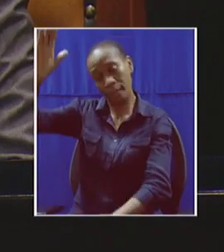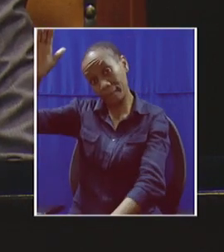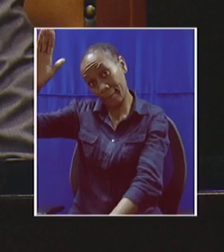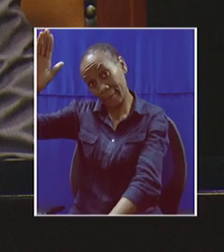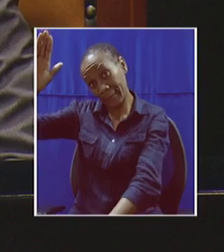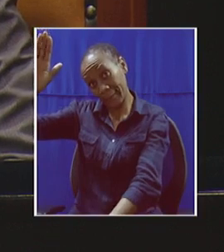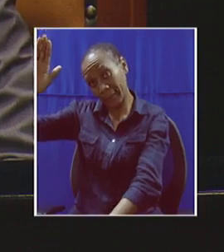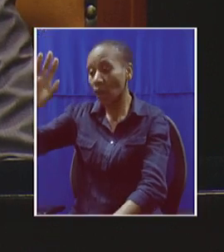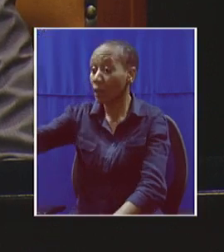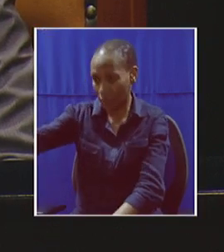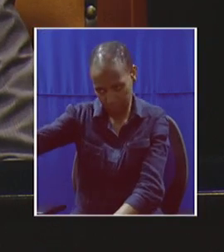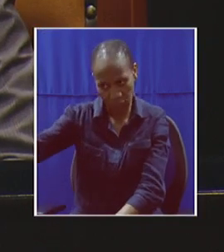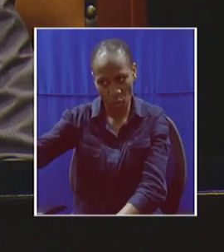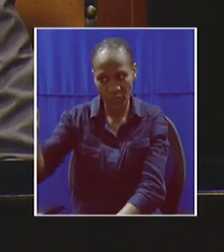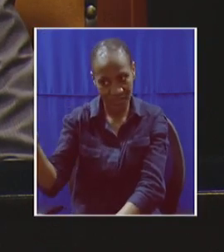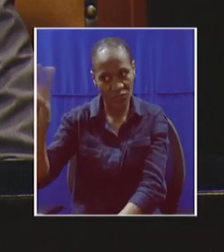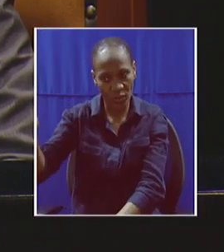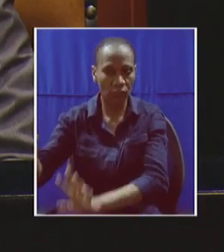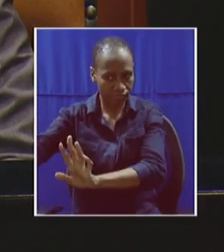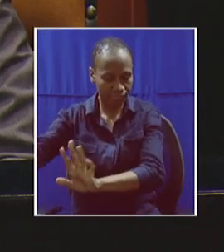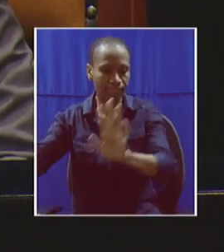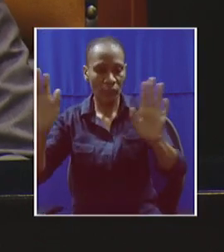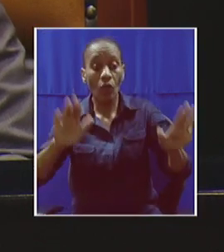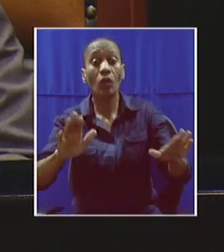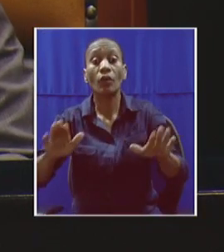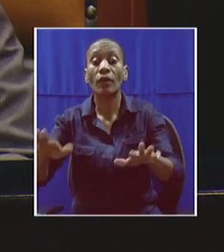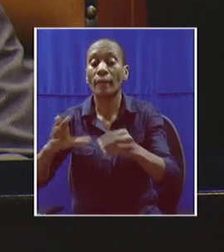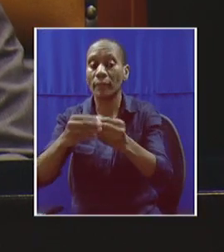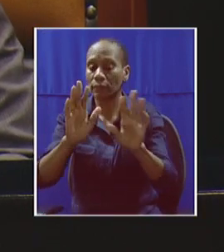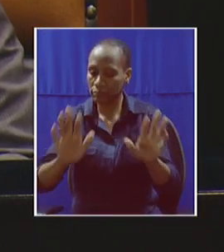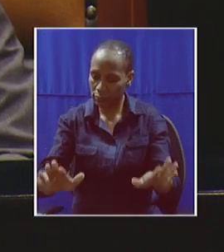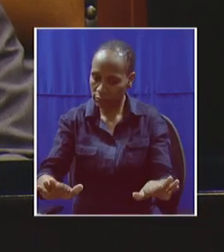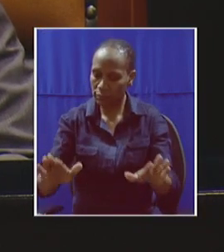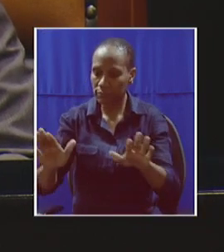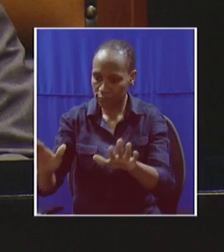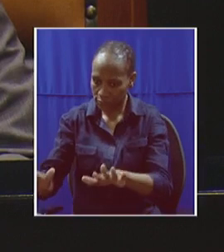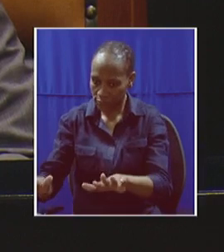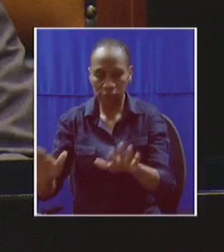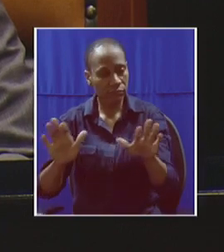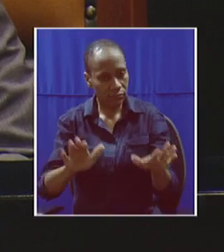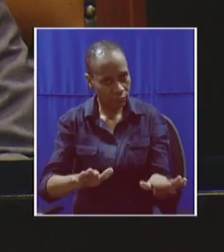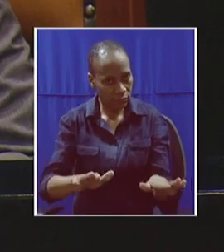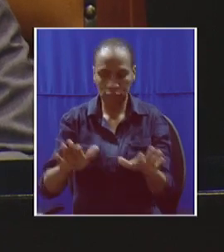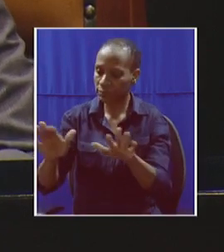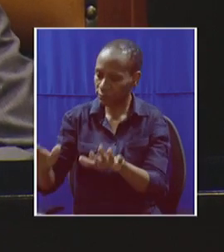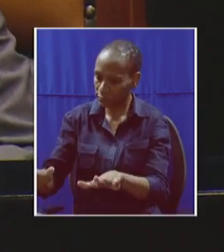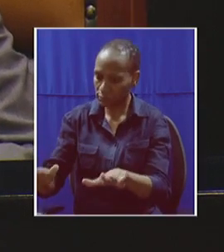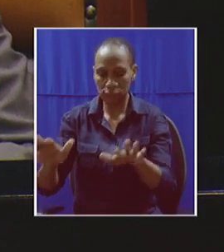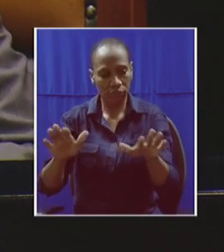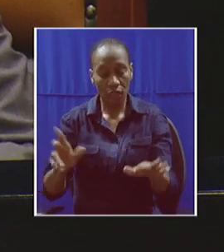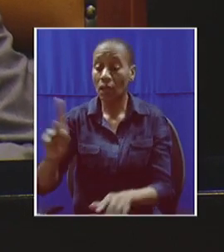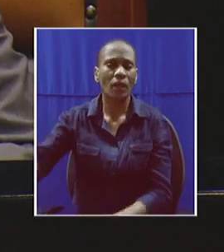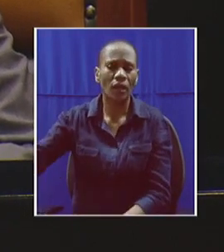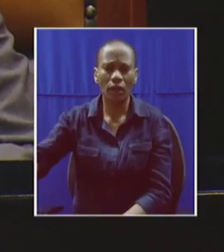no I I'll give an opportunity now honorable member order order order honorable members now uh